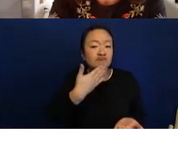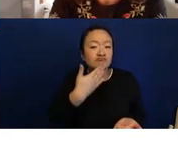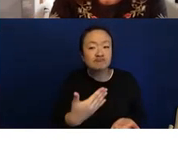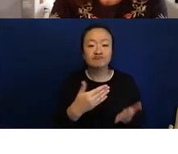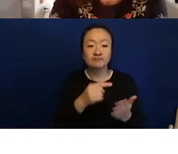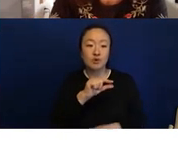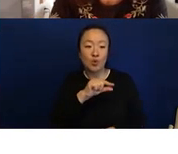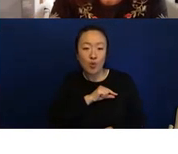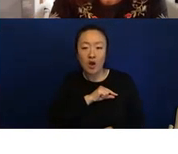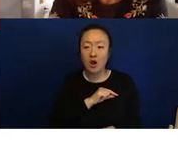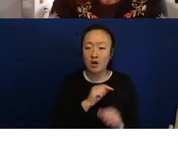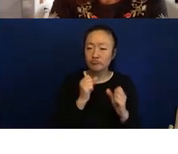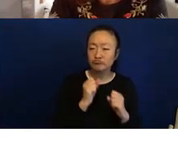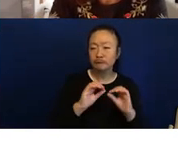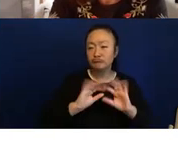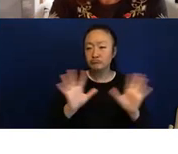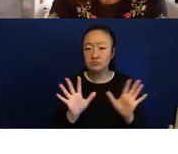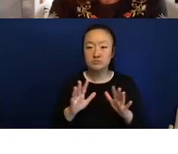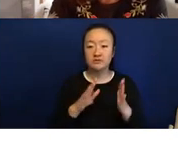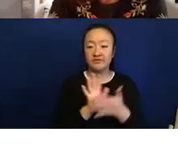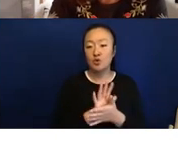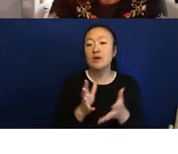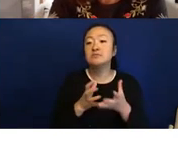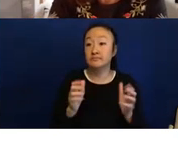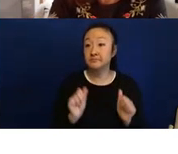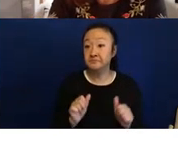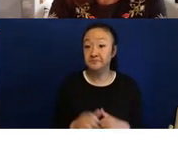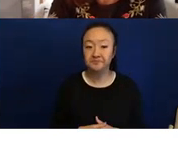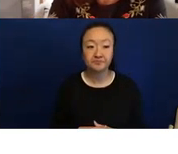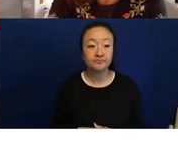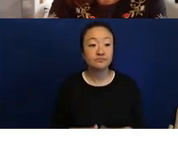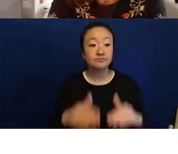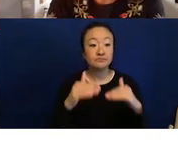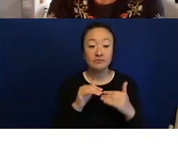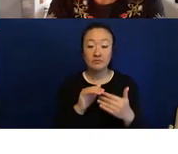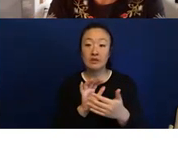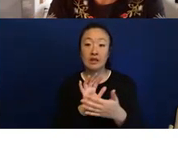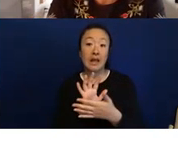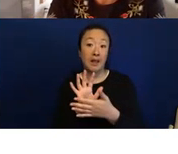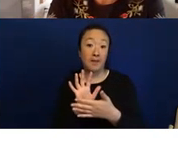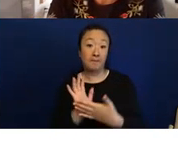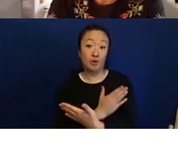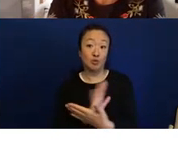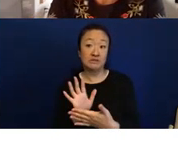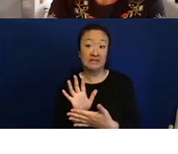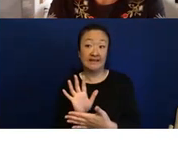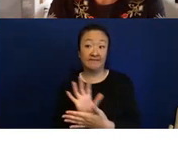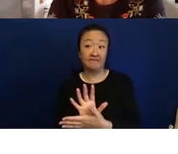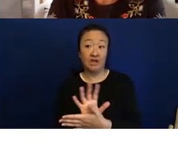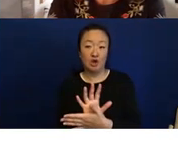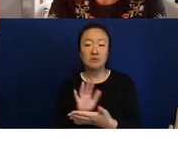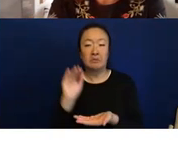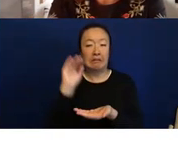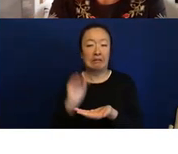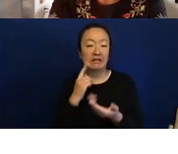video as possible. And music videos may be less effective. So the